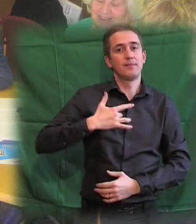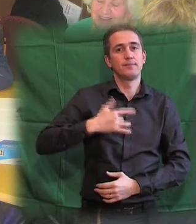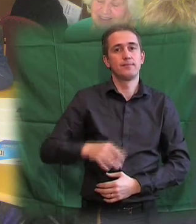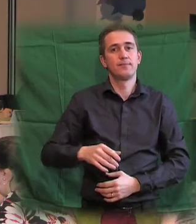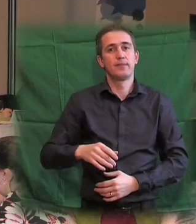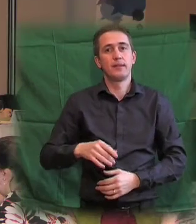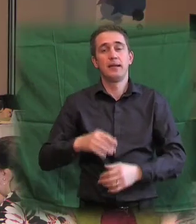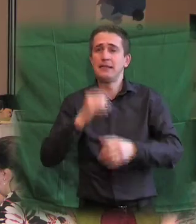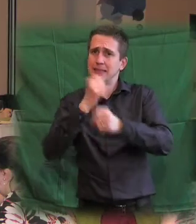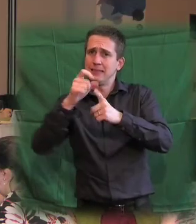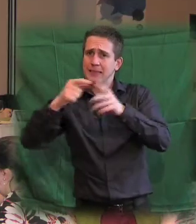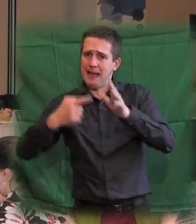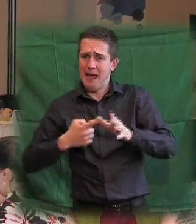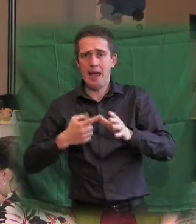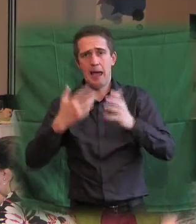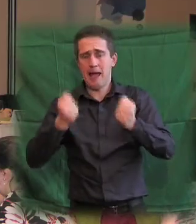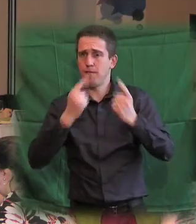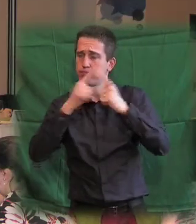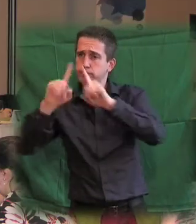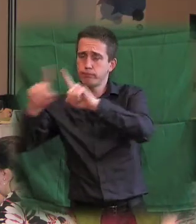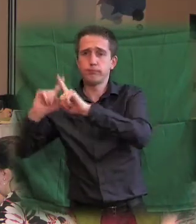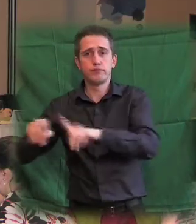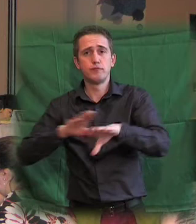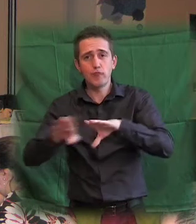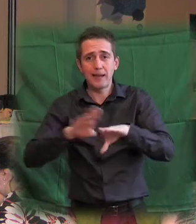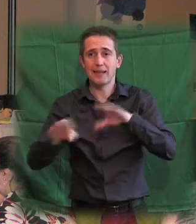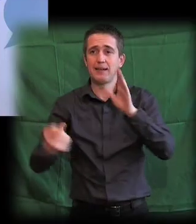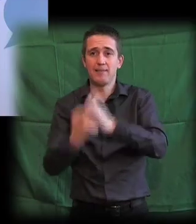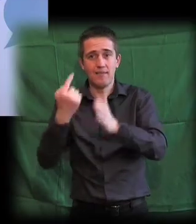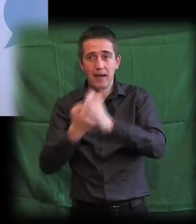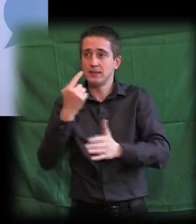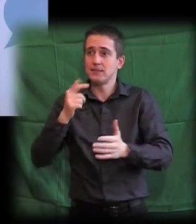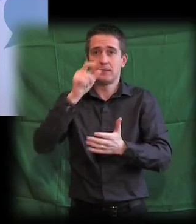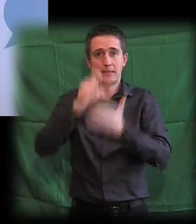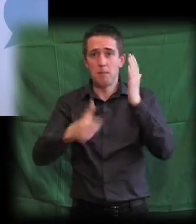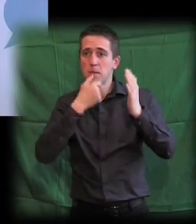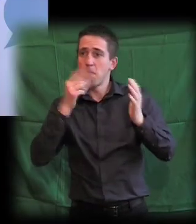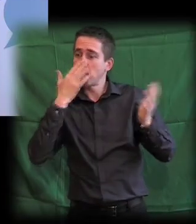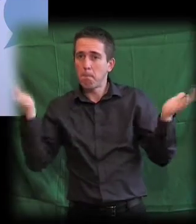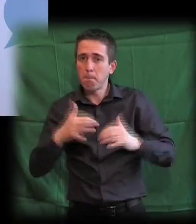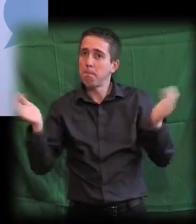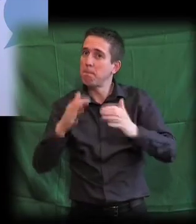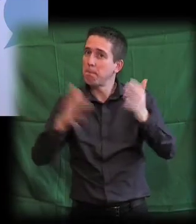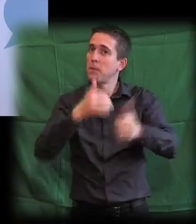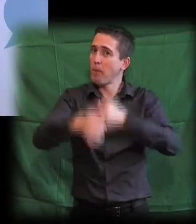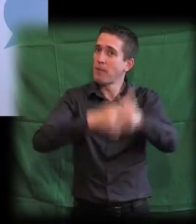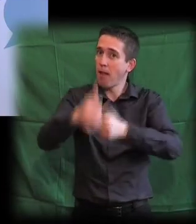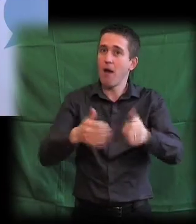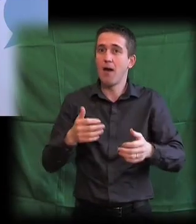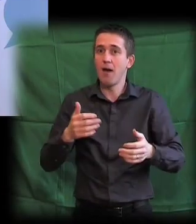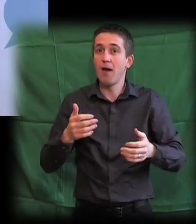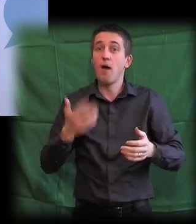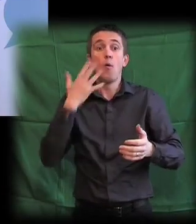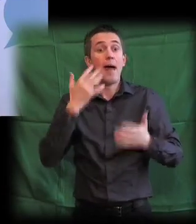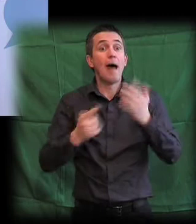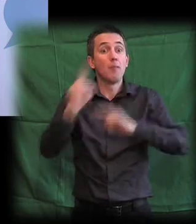have always been well supported for the needs of the disabled members, and such that transportation's laid